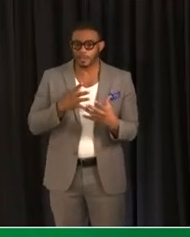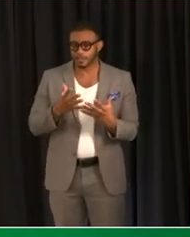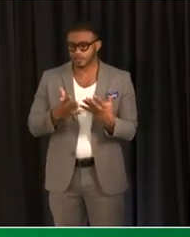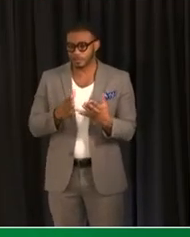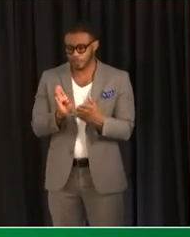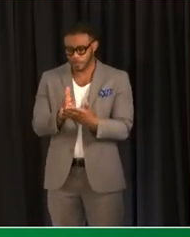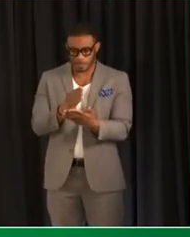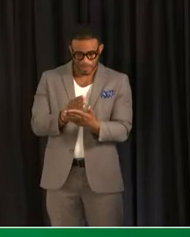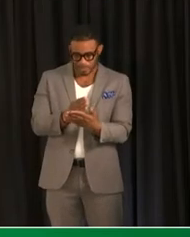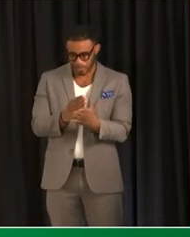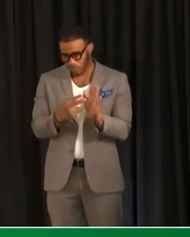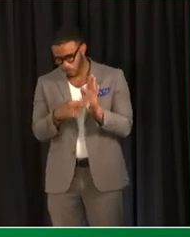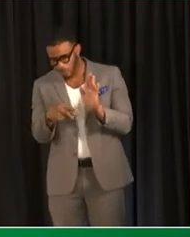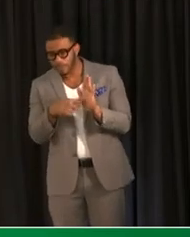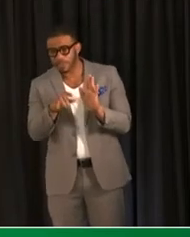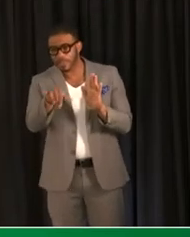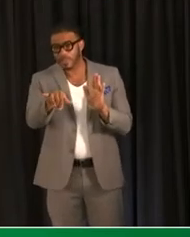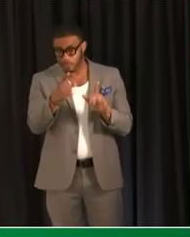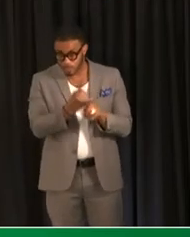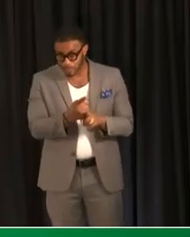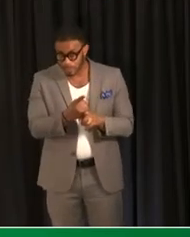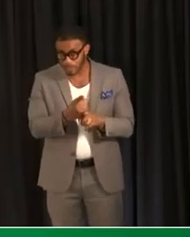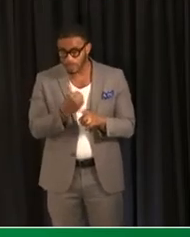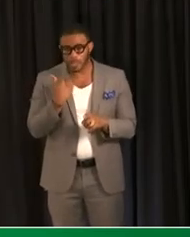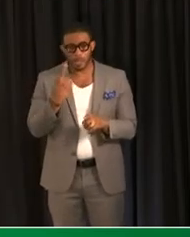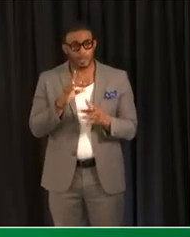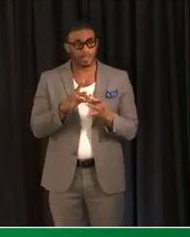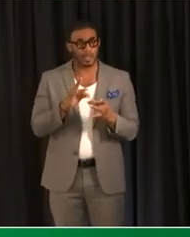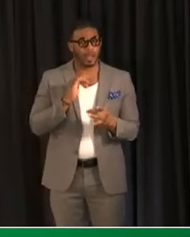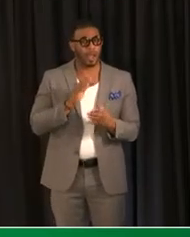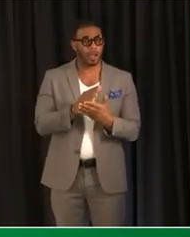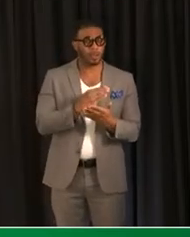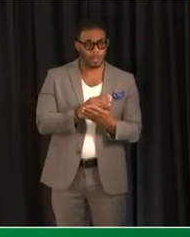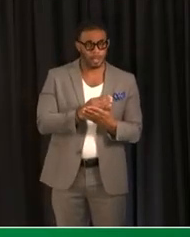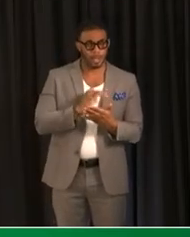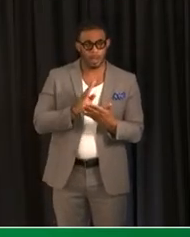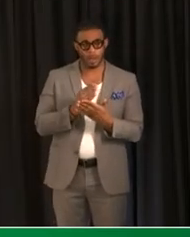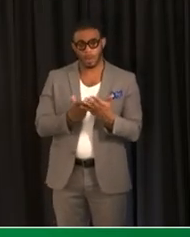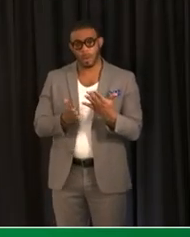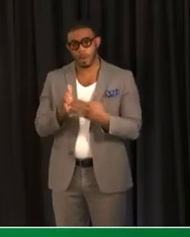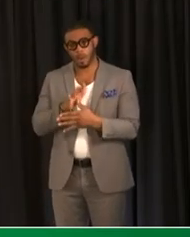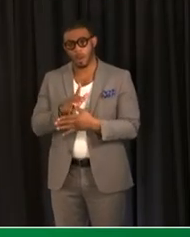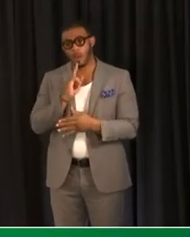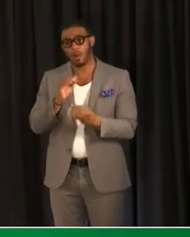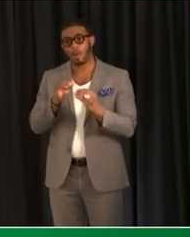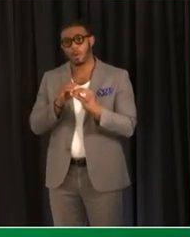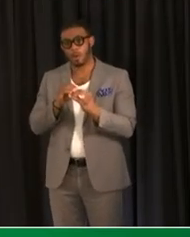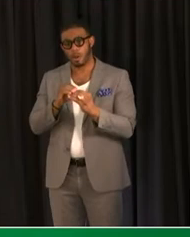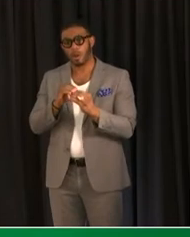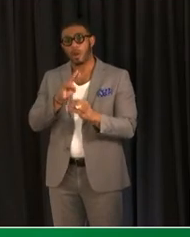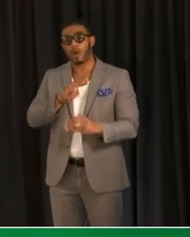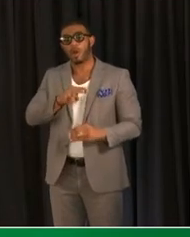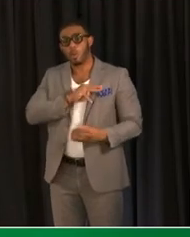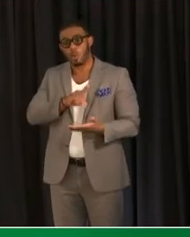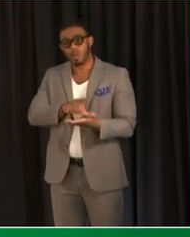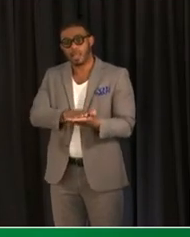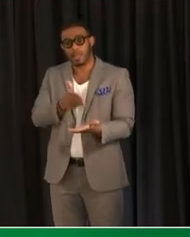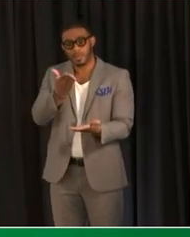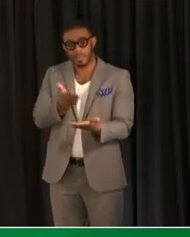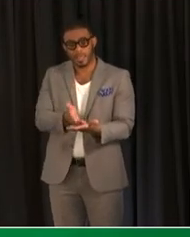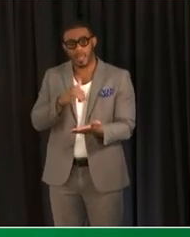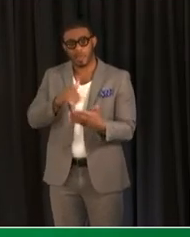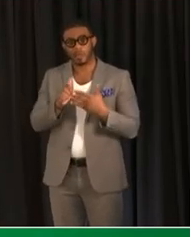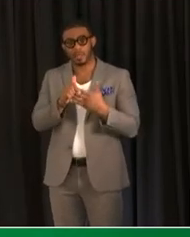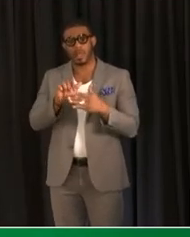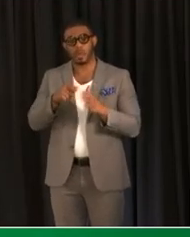are, our budget is reflective of that, right? And so I always say our budget and our budget priorities are a moral document, and it's